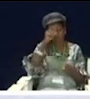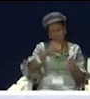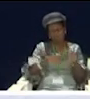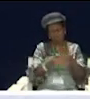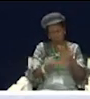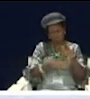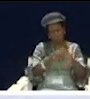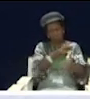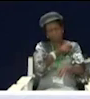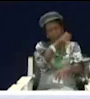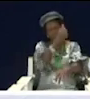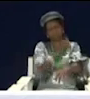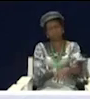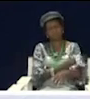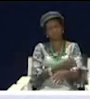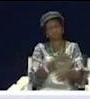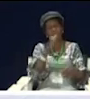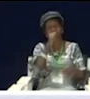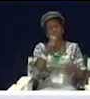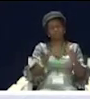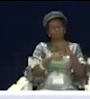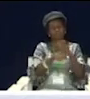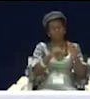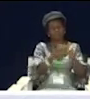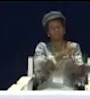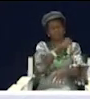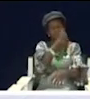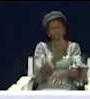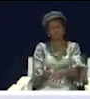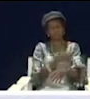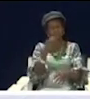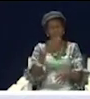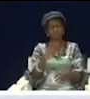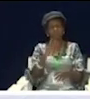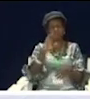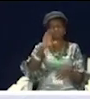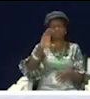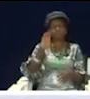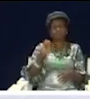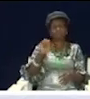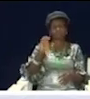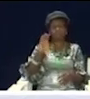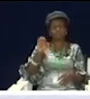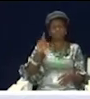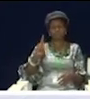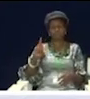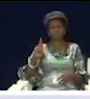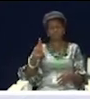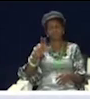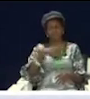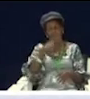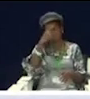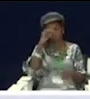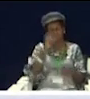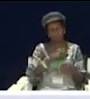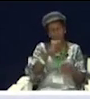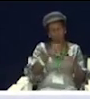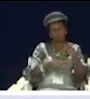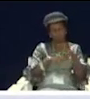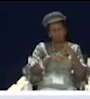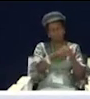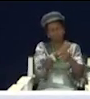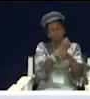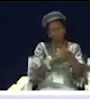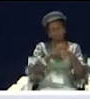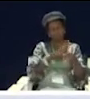authority. I'm under the authority of Caesar. And because I'm under the authority of